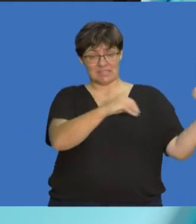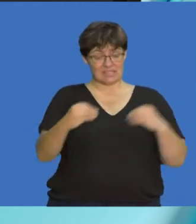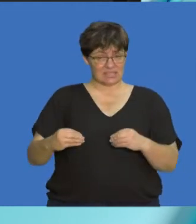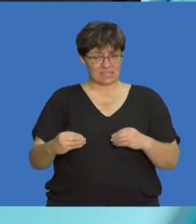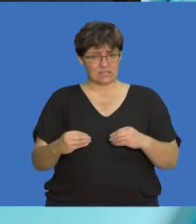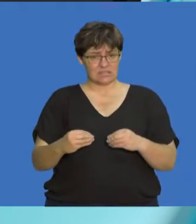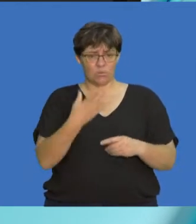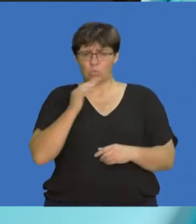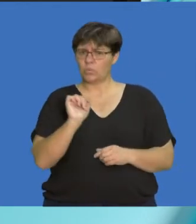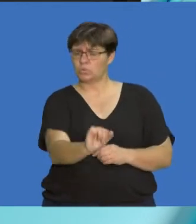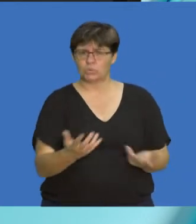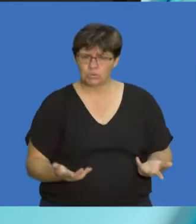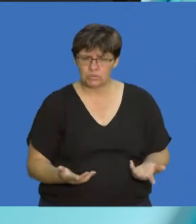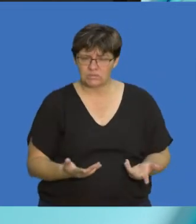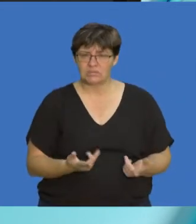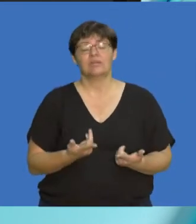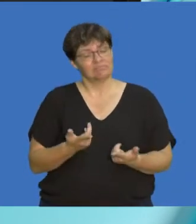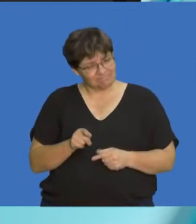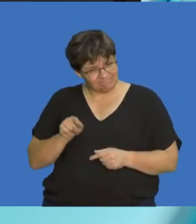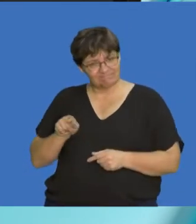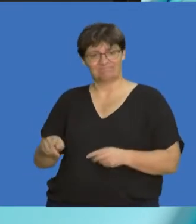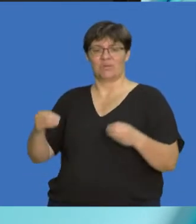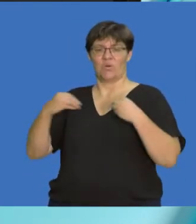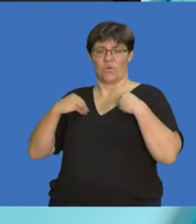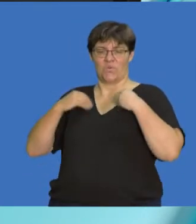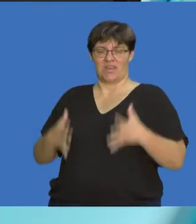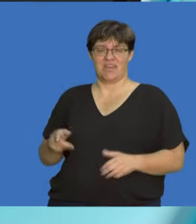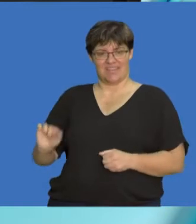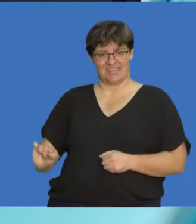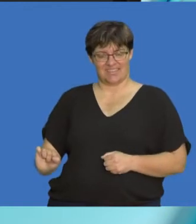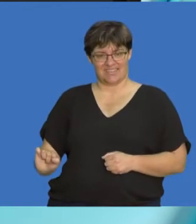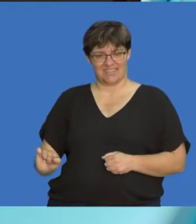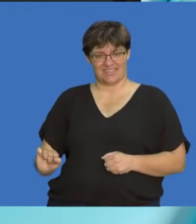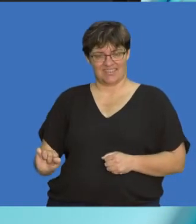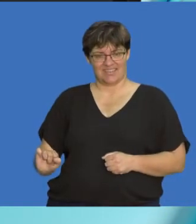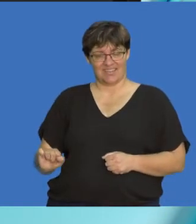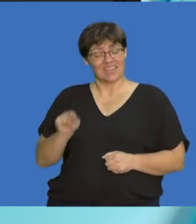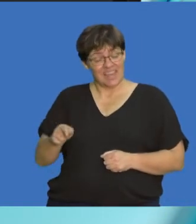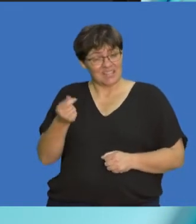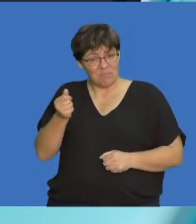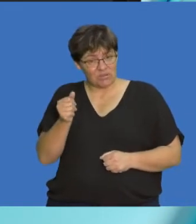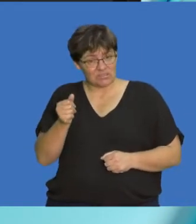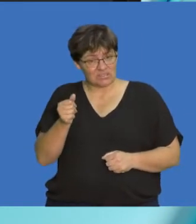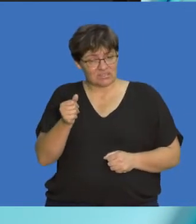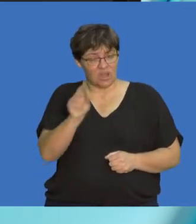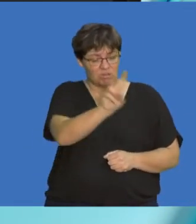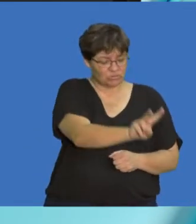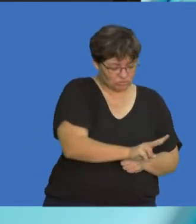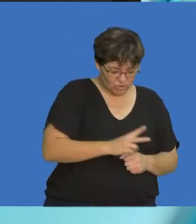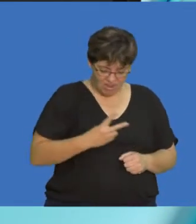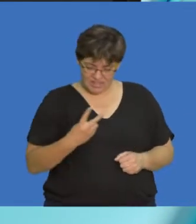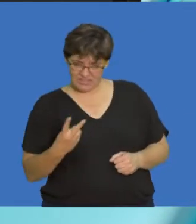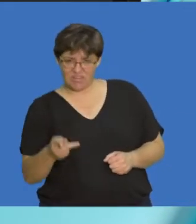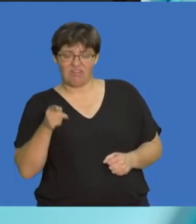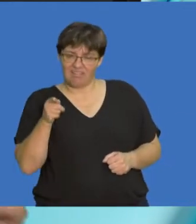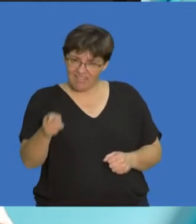to whom? It belongs to the owner. Therefore, that amount has to be transferred